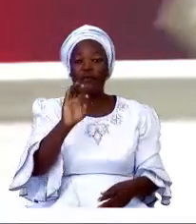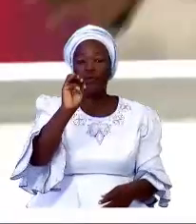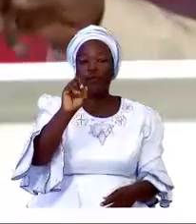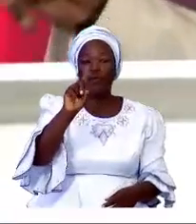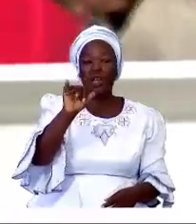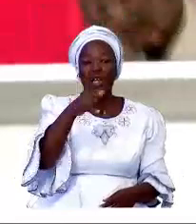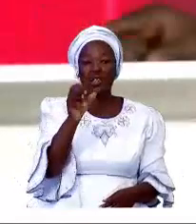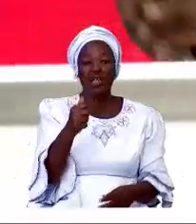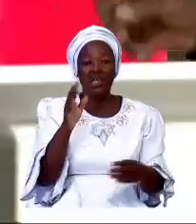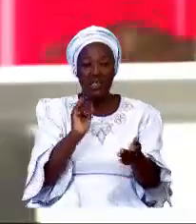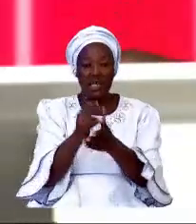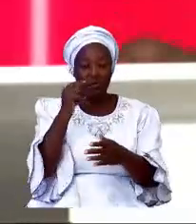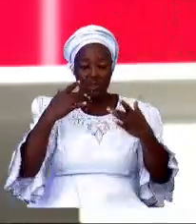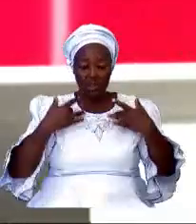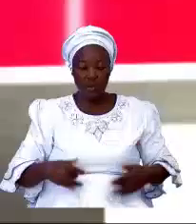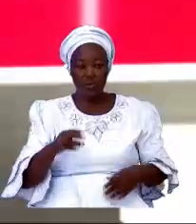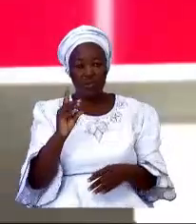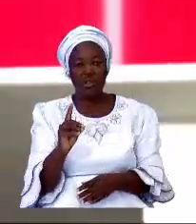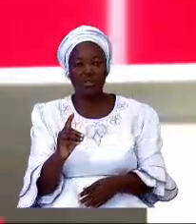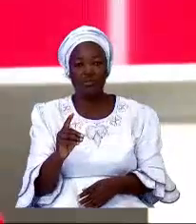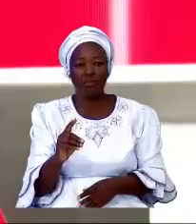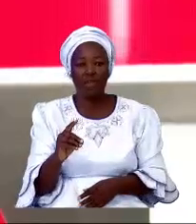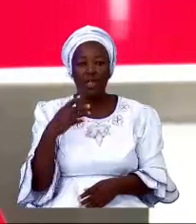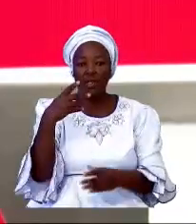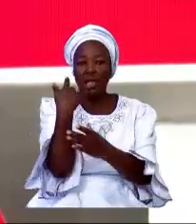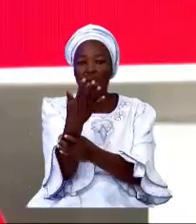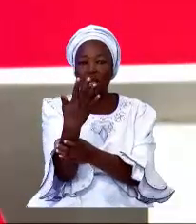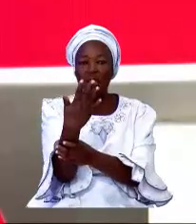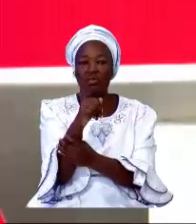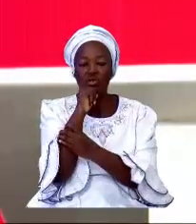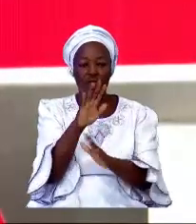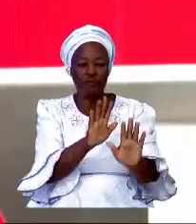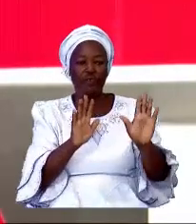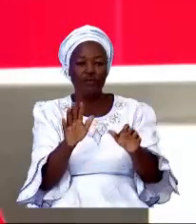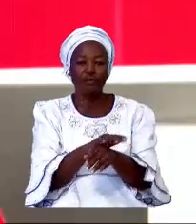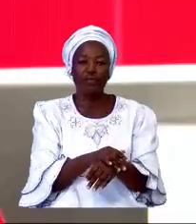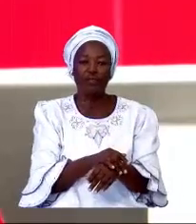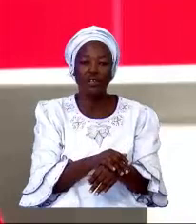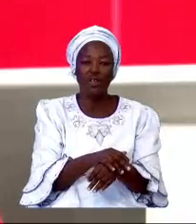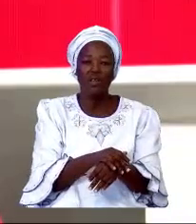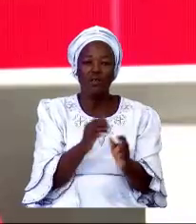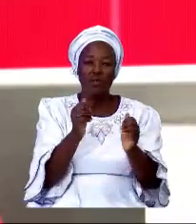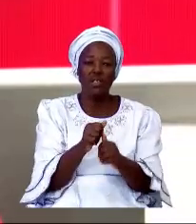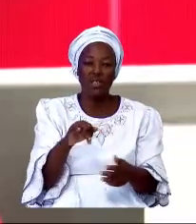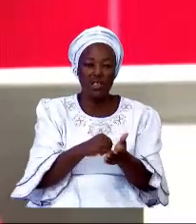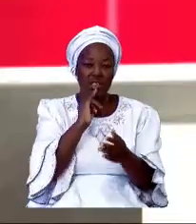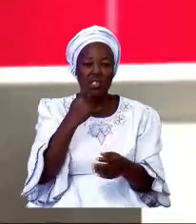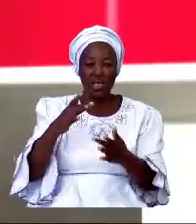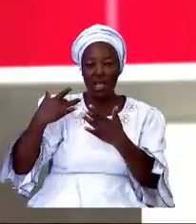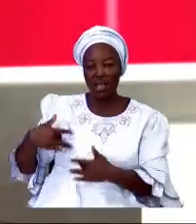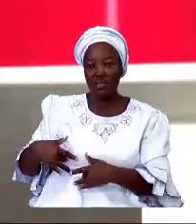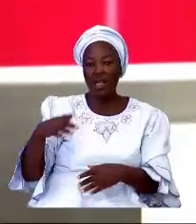the spirit and the soul, the mind of Elijah that was discouraged. The hand is